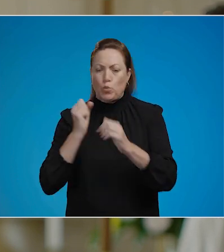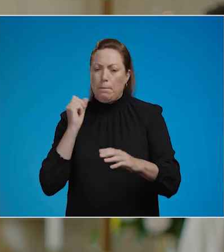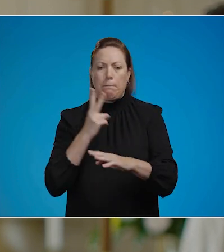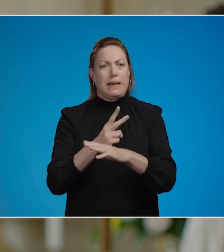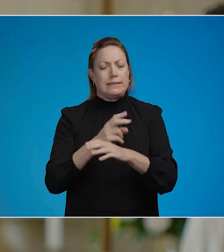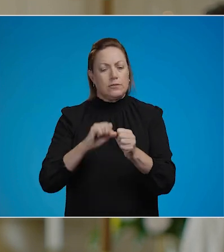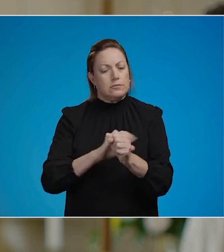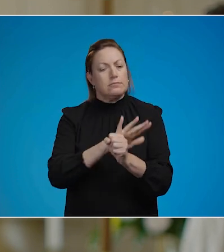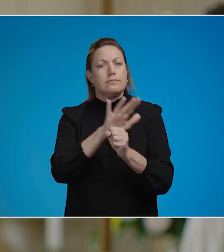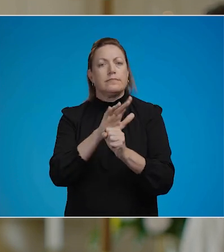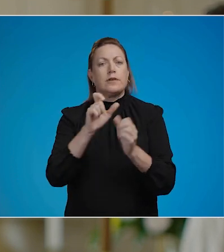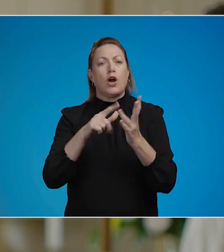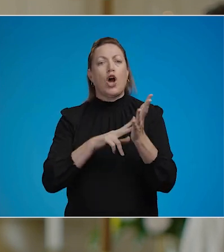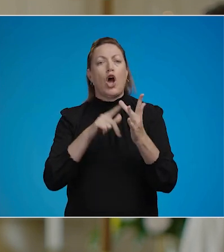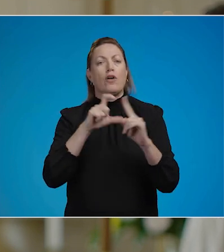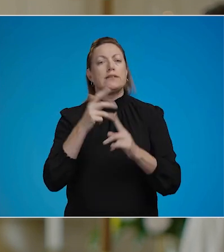virus.